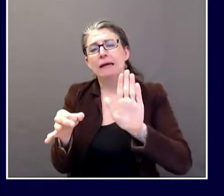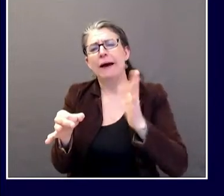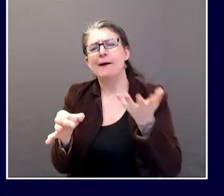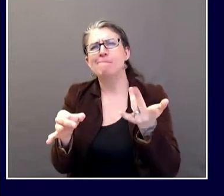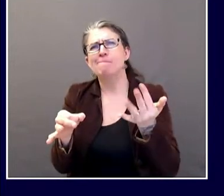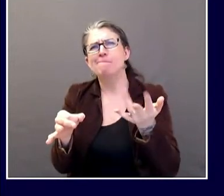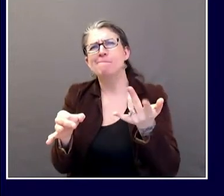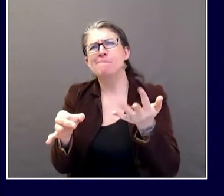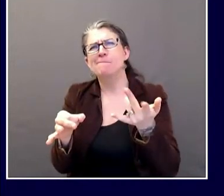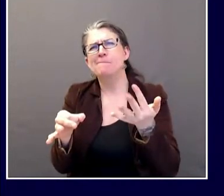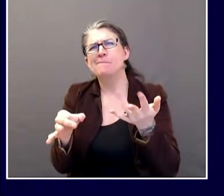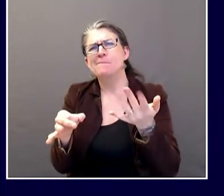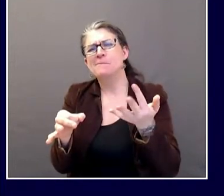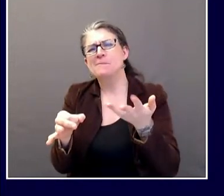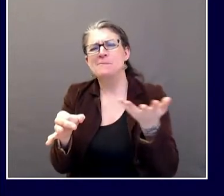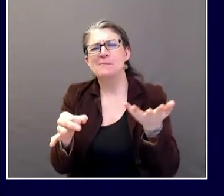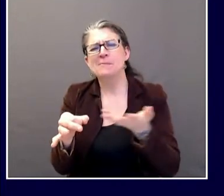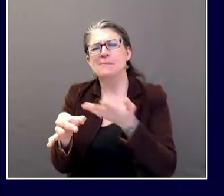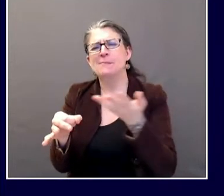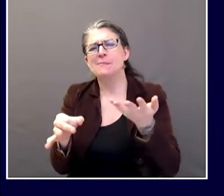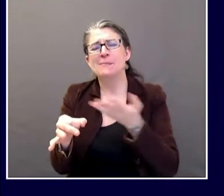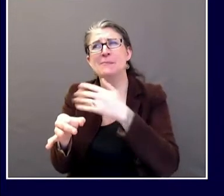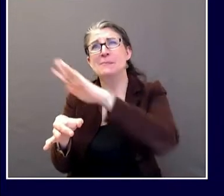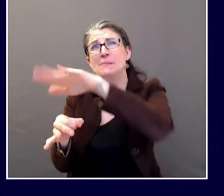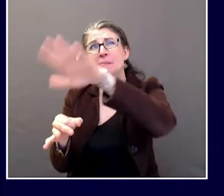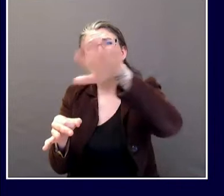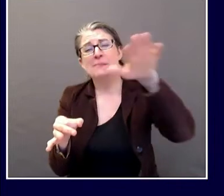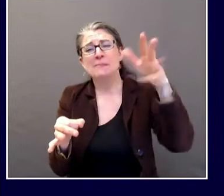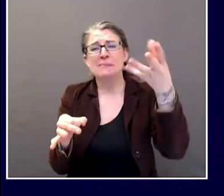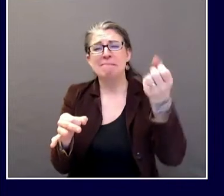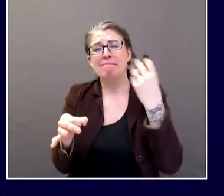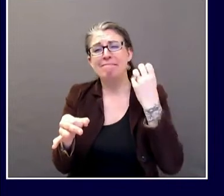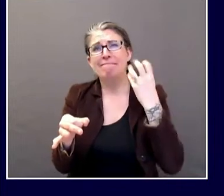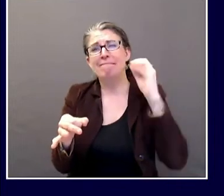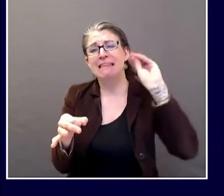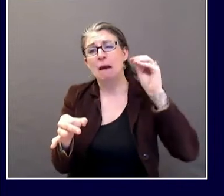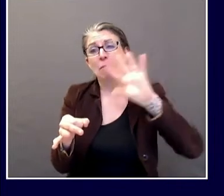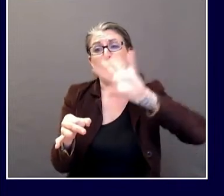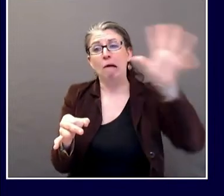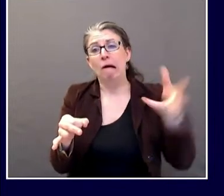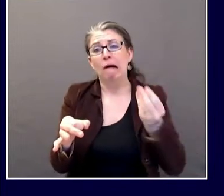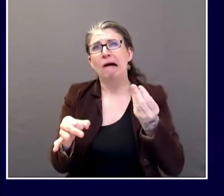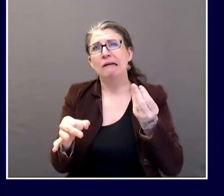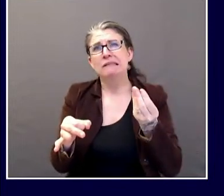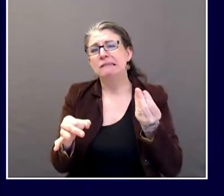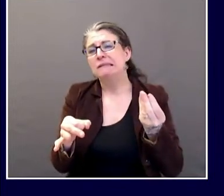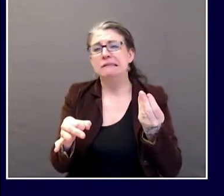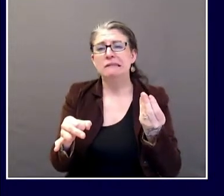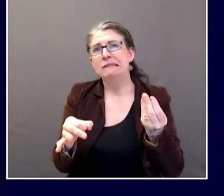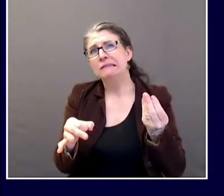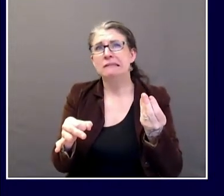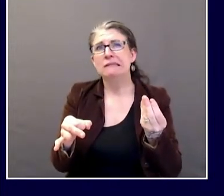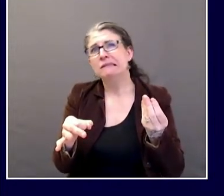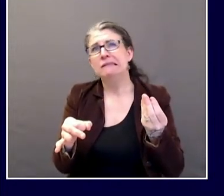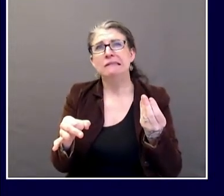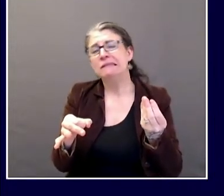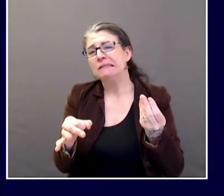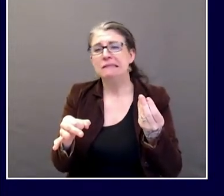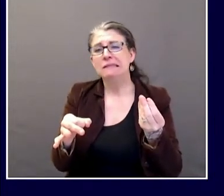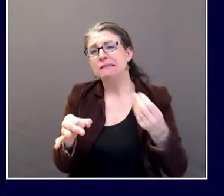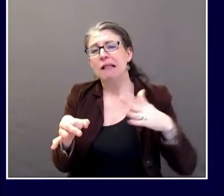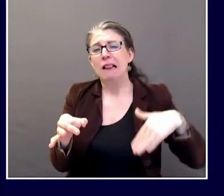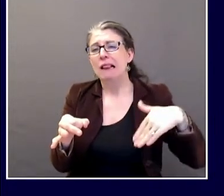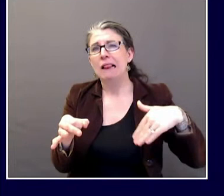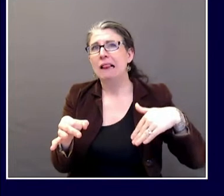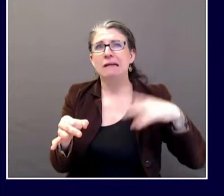just anecdotally reported. We have not heard systematic challenges from individuals in 1A in making sure that they can get